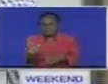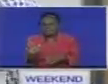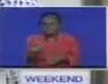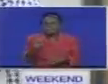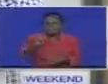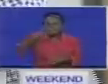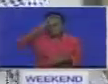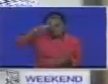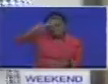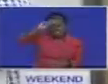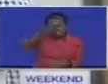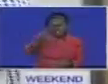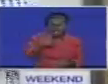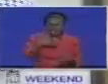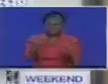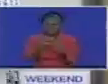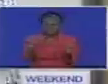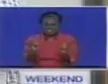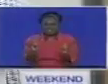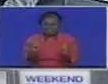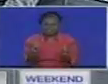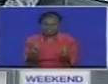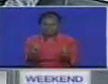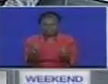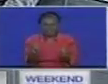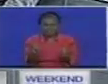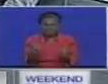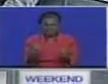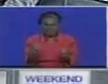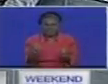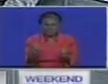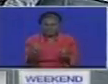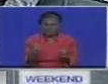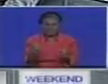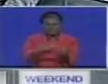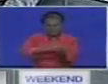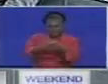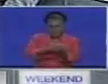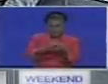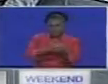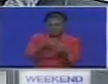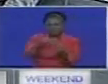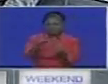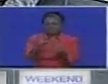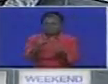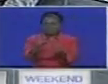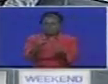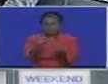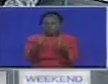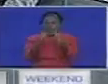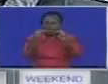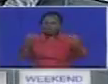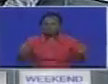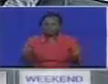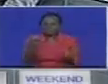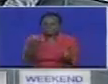policy. There is no, okay. you know, interventions okay. that don't do nyumba kumi, do nyumba tatu. We saw even on Friday, them just opposing for the sake of opposing and saying